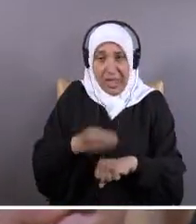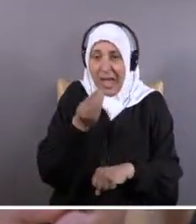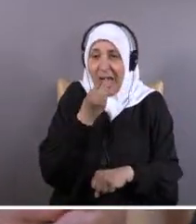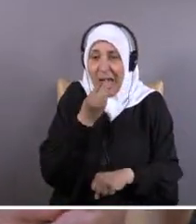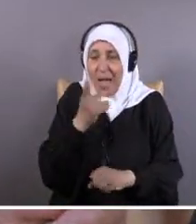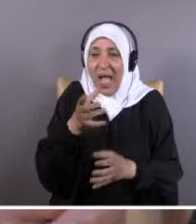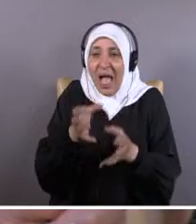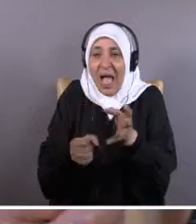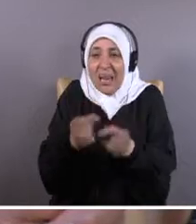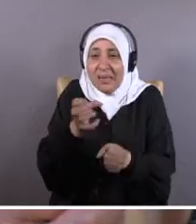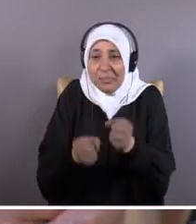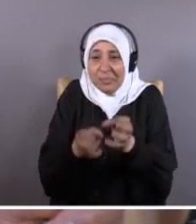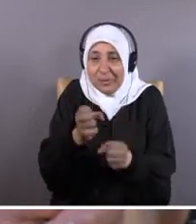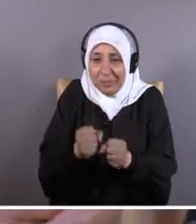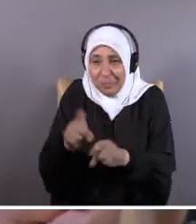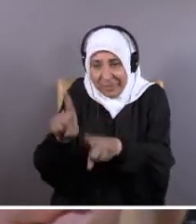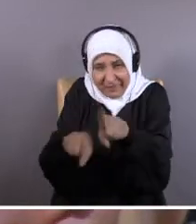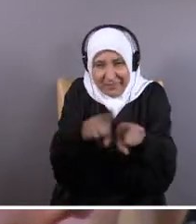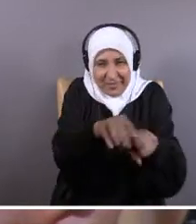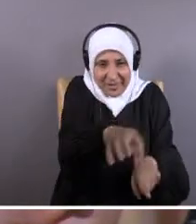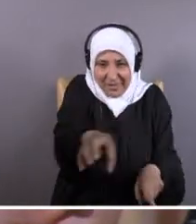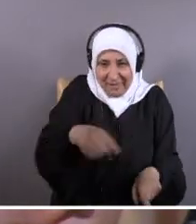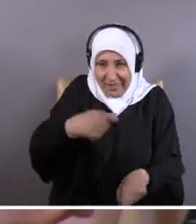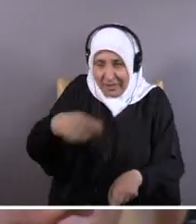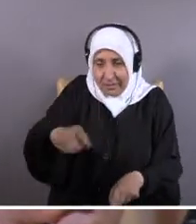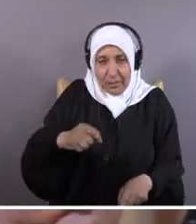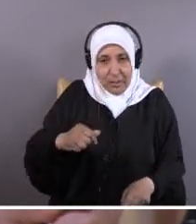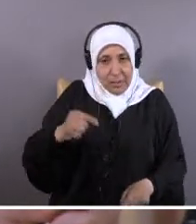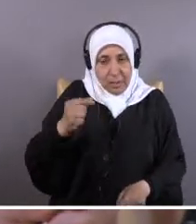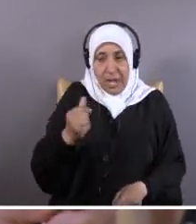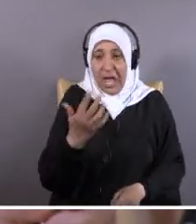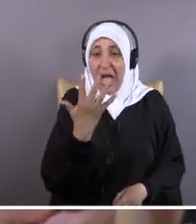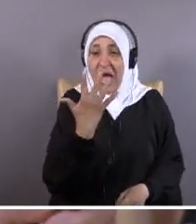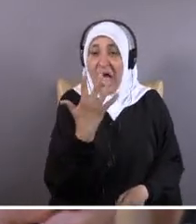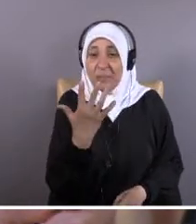in places is $15.